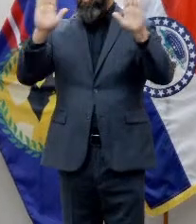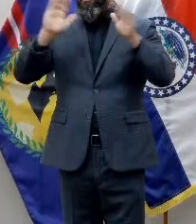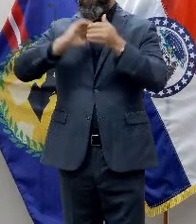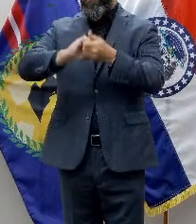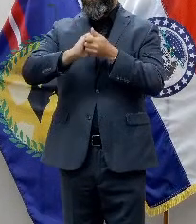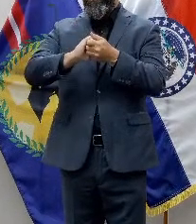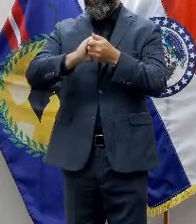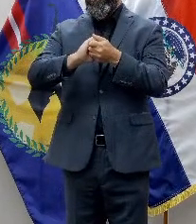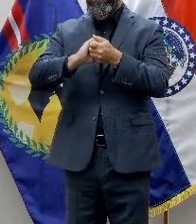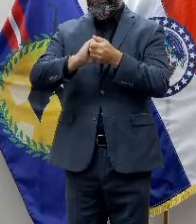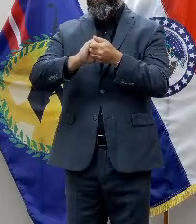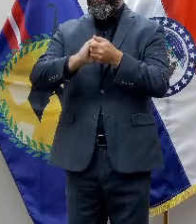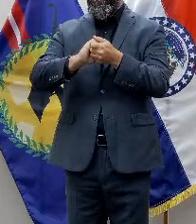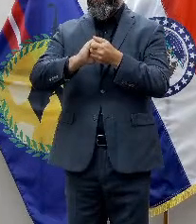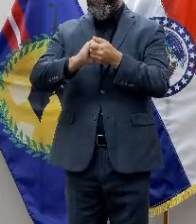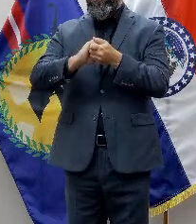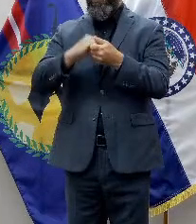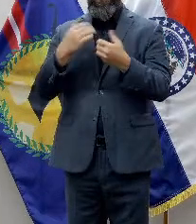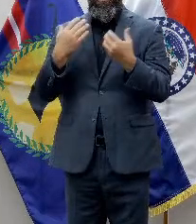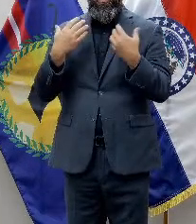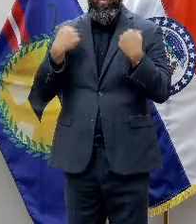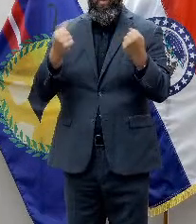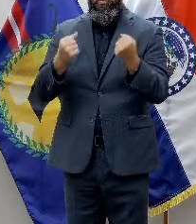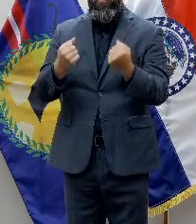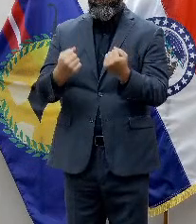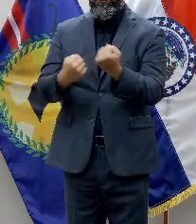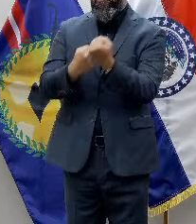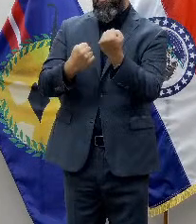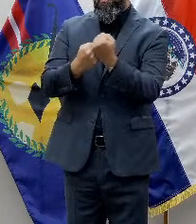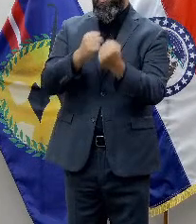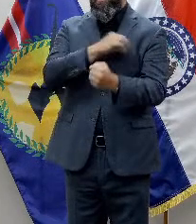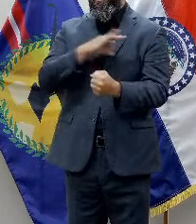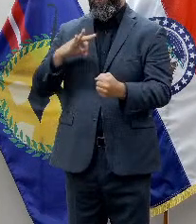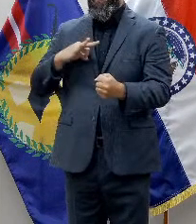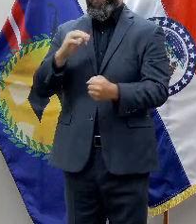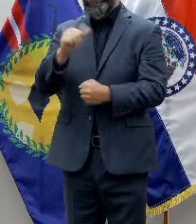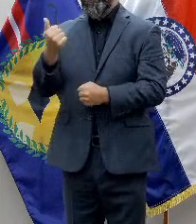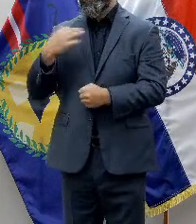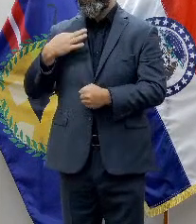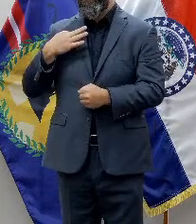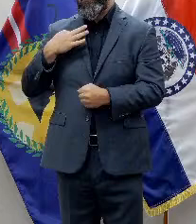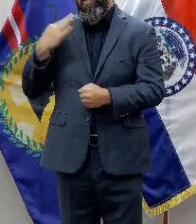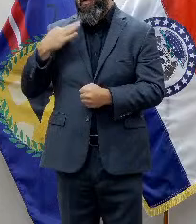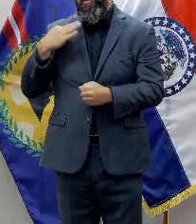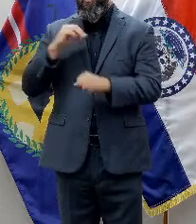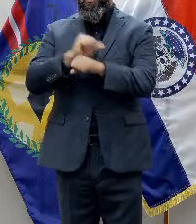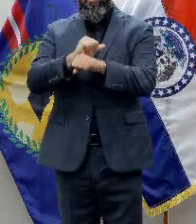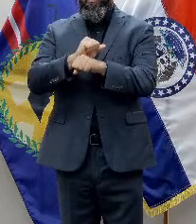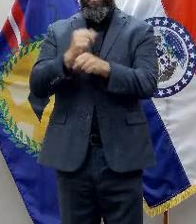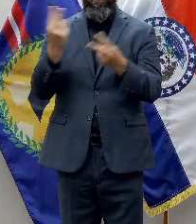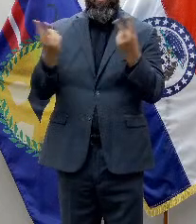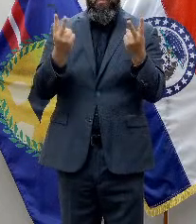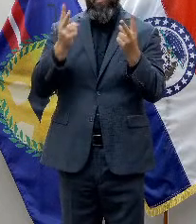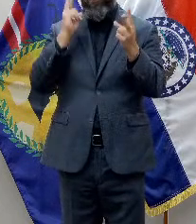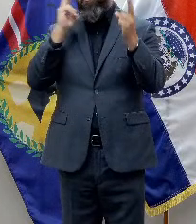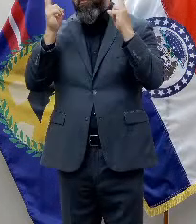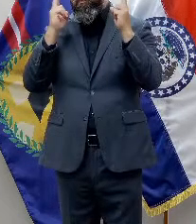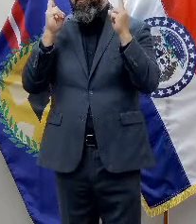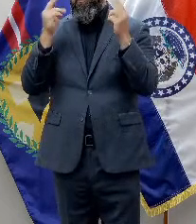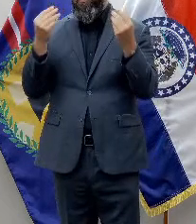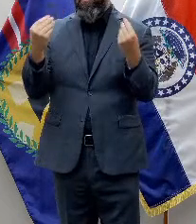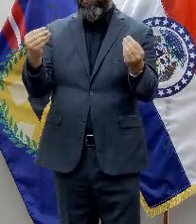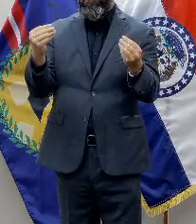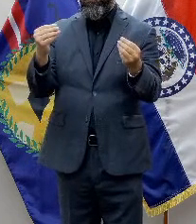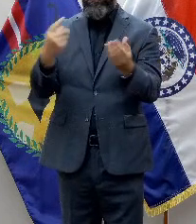had our health promotion staff, as well as some of their other volunteers and workers visiting beauty and barbershops,